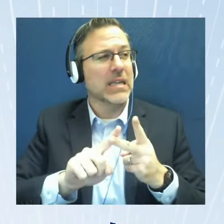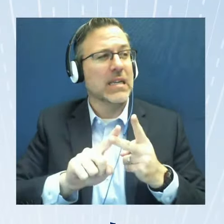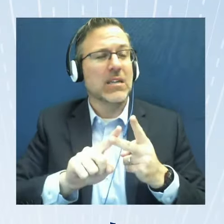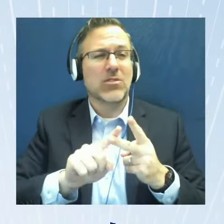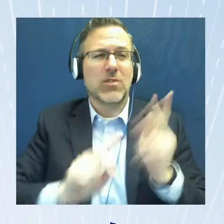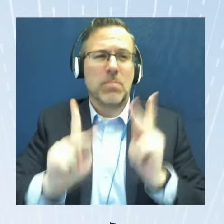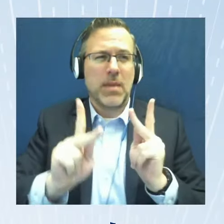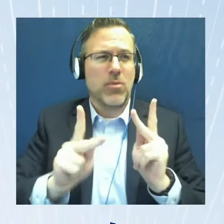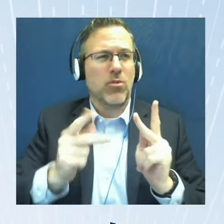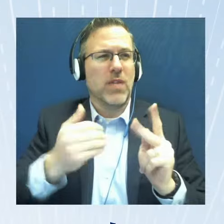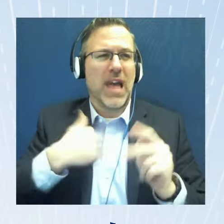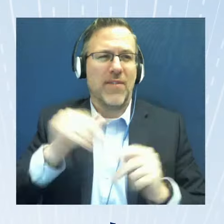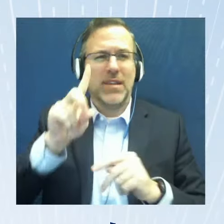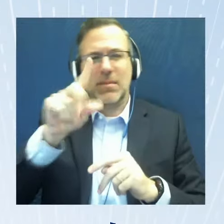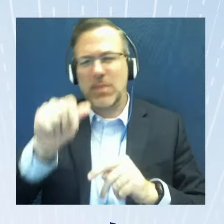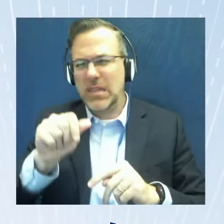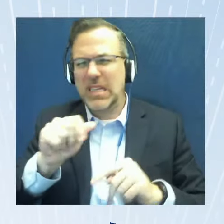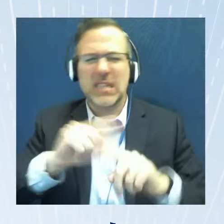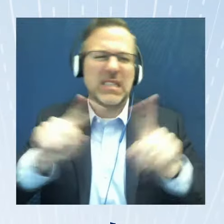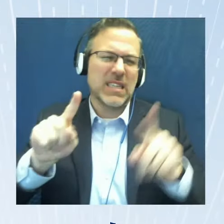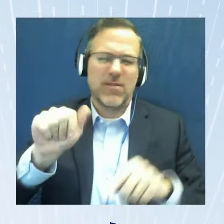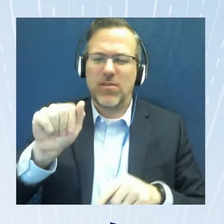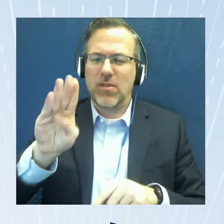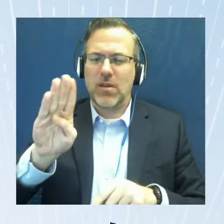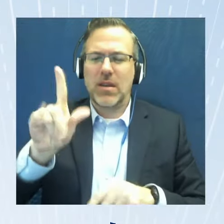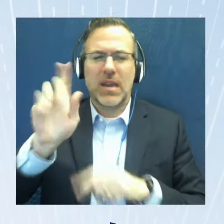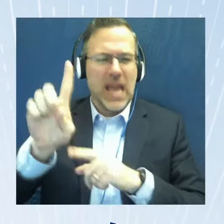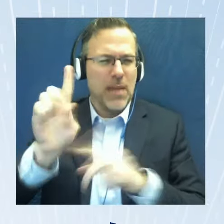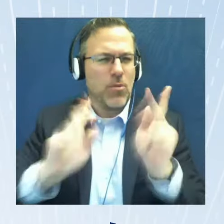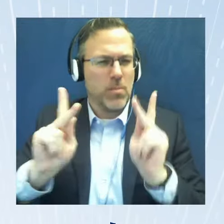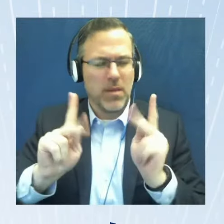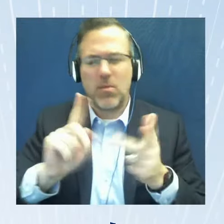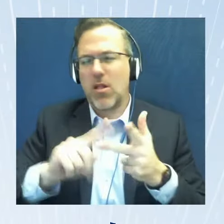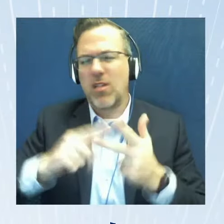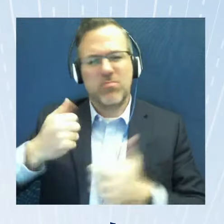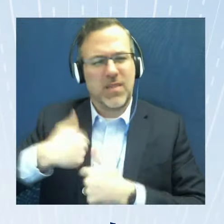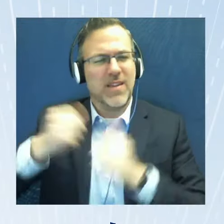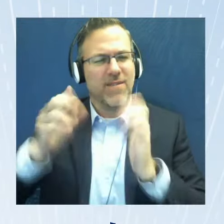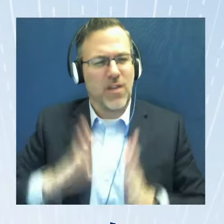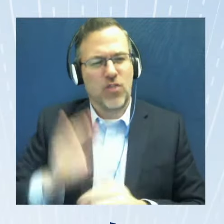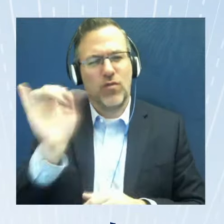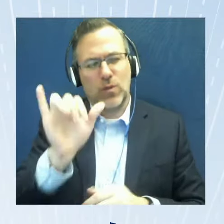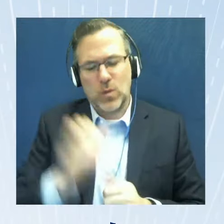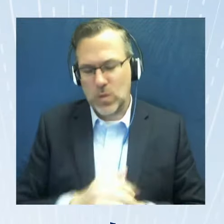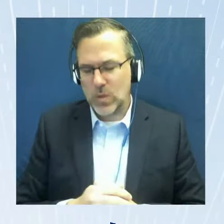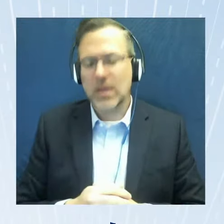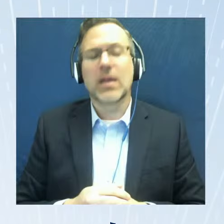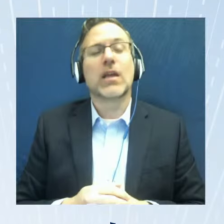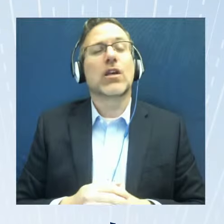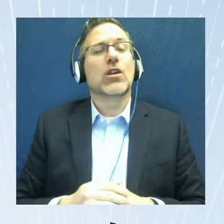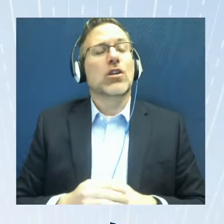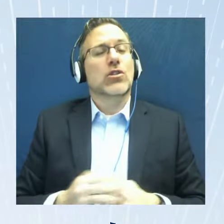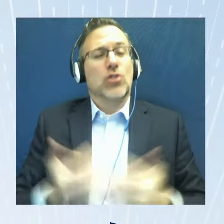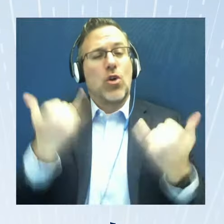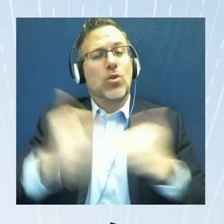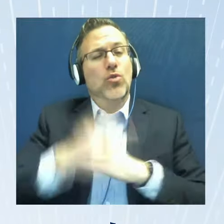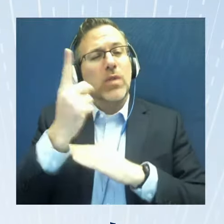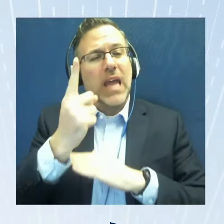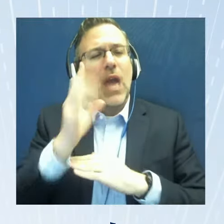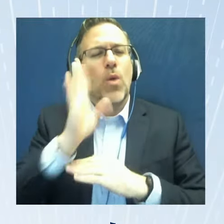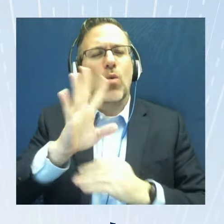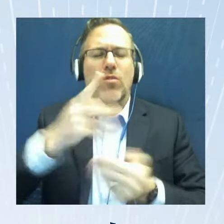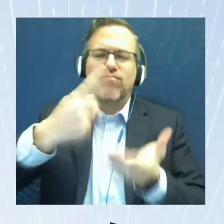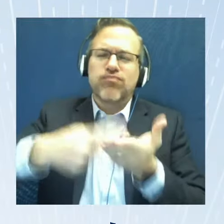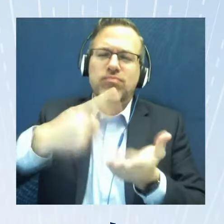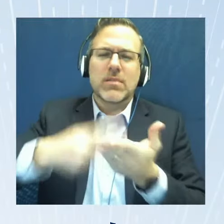and certainly with our veterans as well. So during today's convening on protecting the safety, rights, and dignity of air travelers